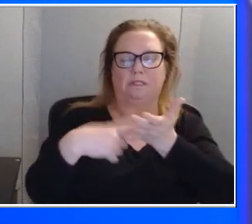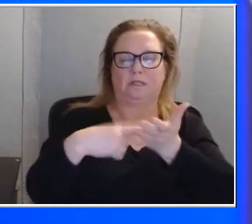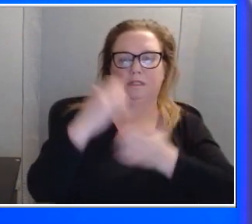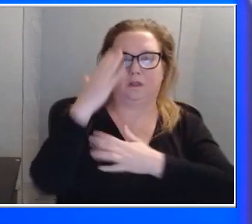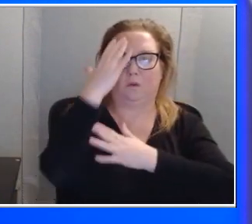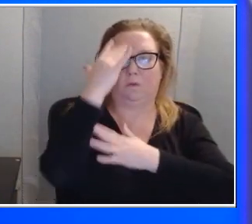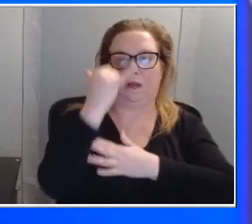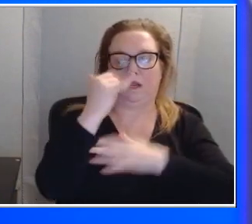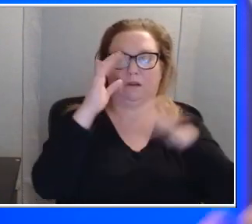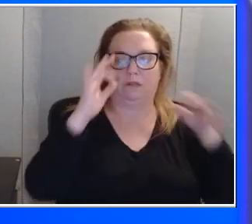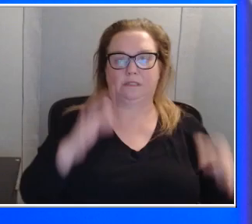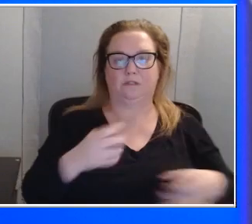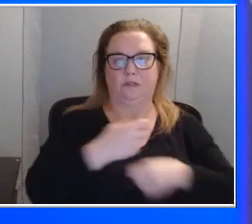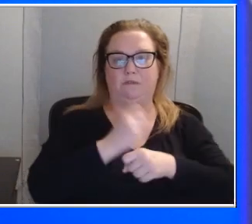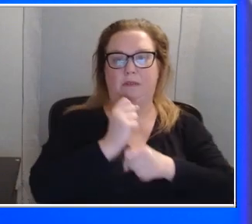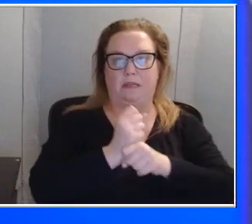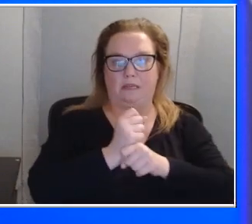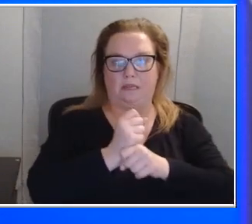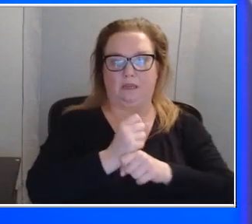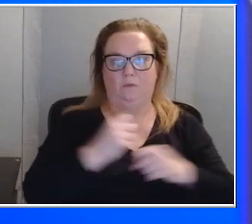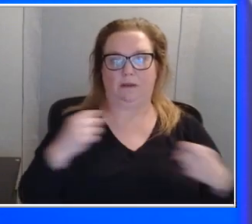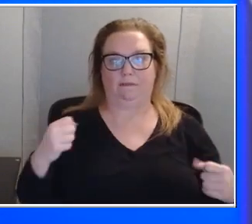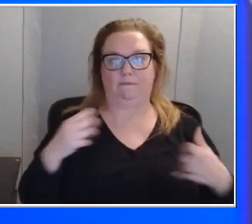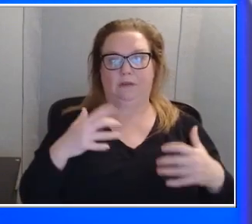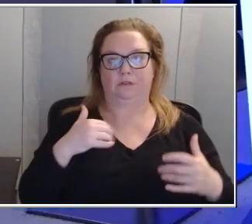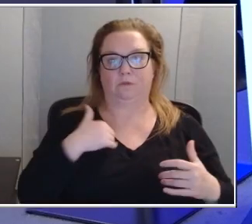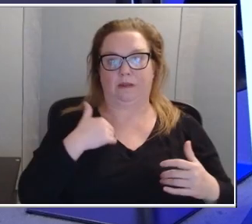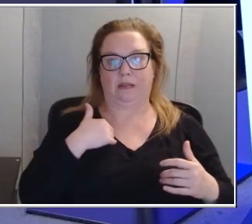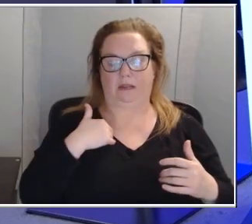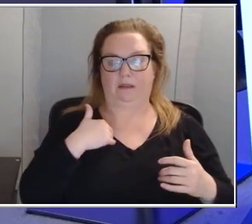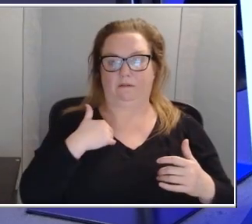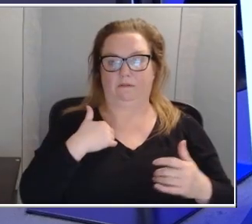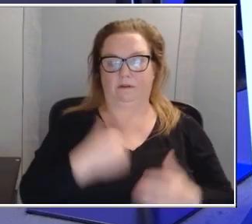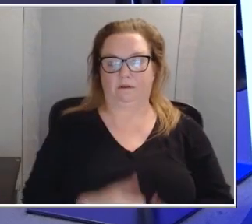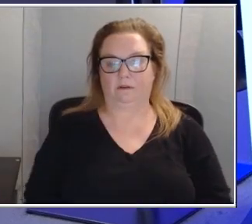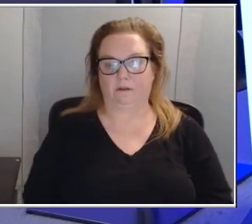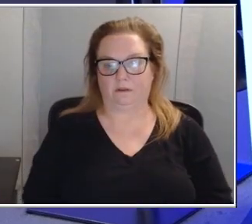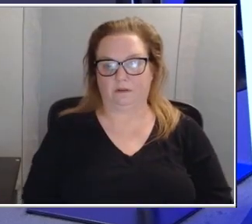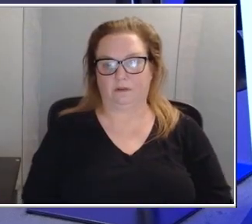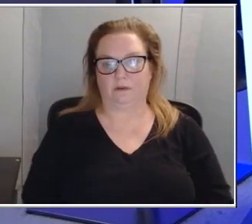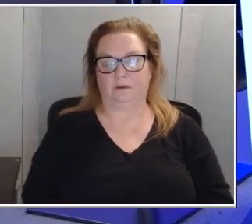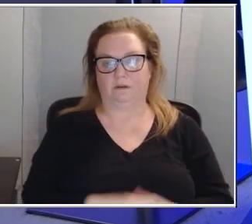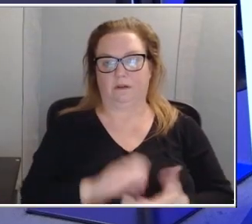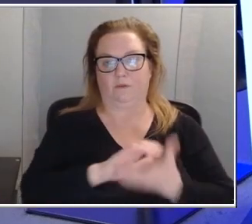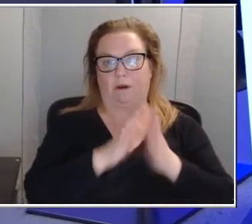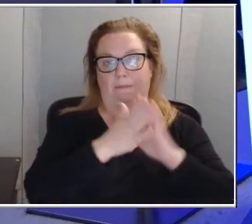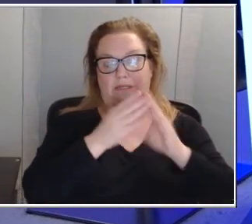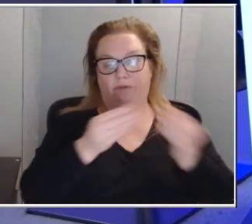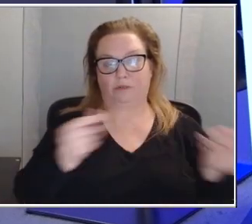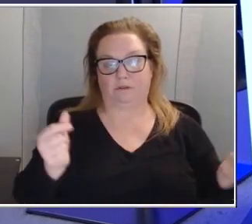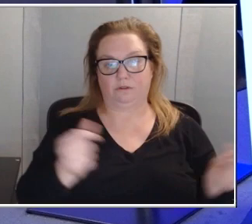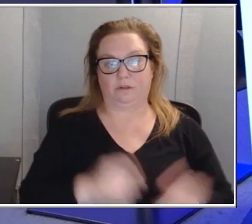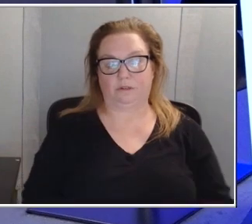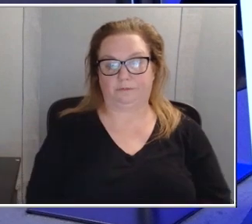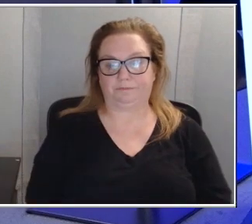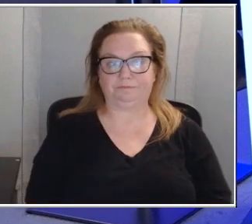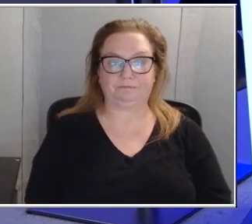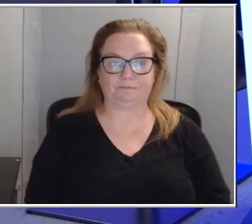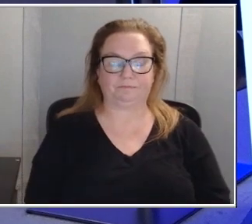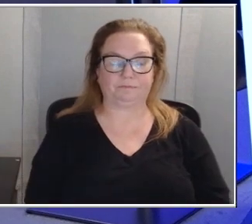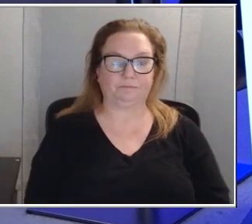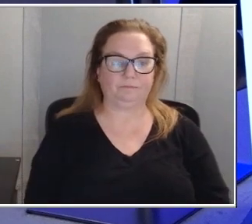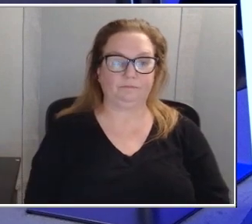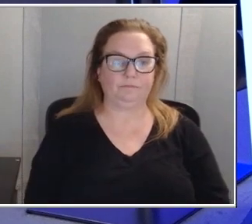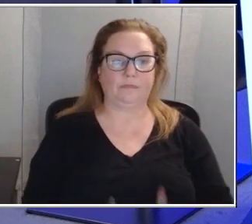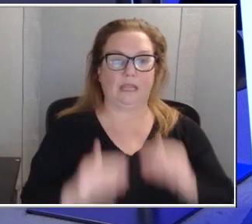decision making is like it is, what fears do we have, and then to get beyond it into a peaceful resolution. Just a quick comment about